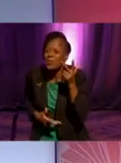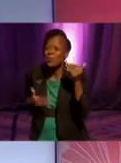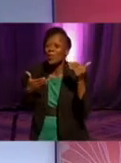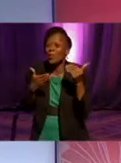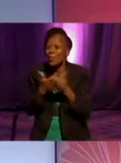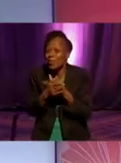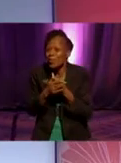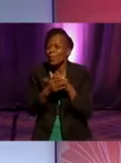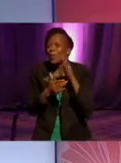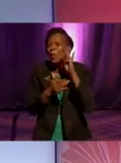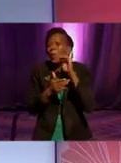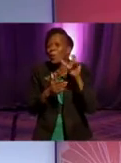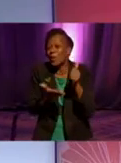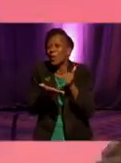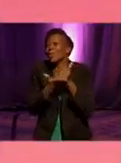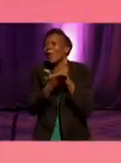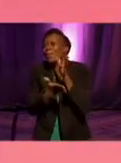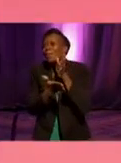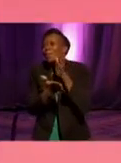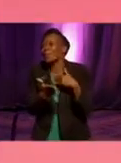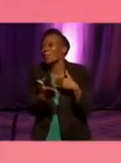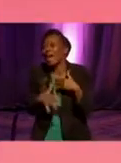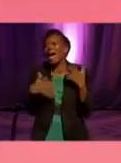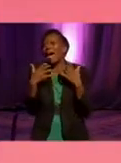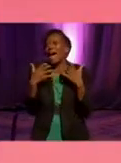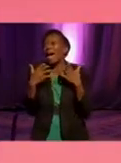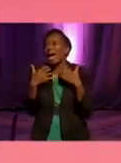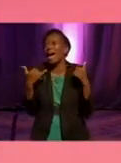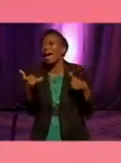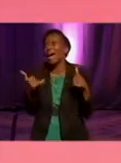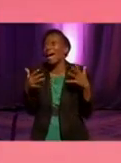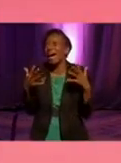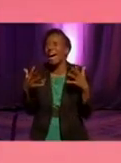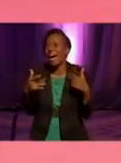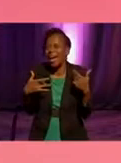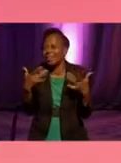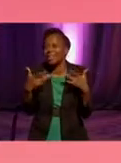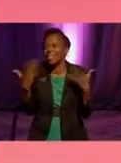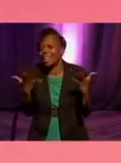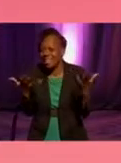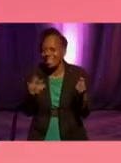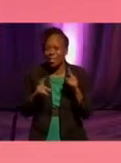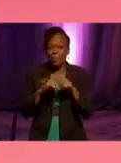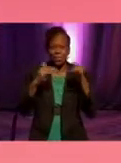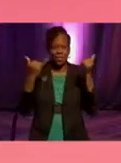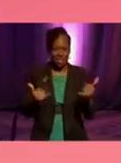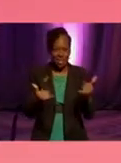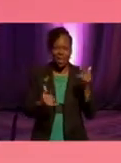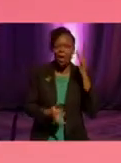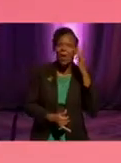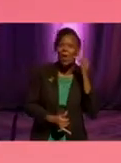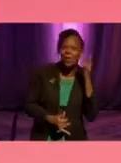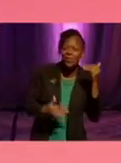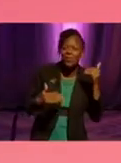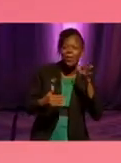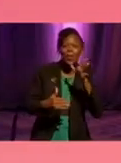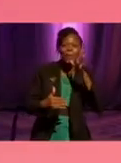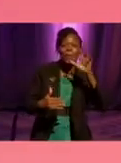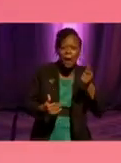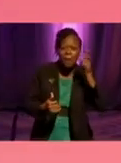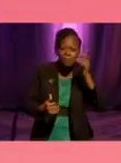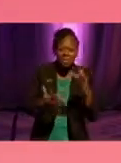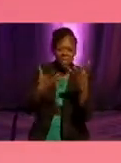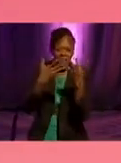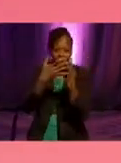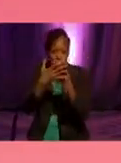to help the mamas. I was like, yes, this is it. So now in California, moms have to be